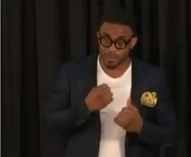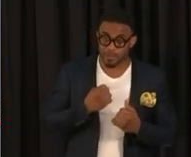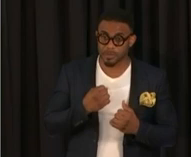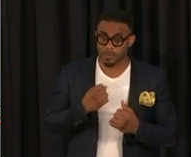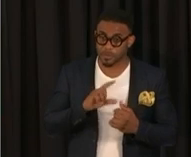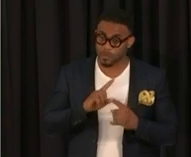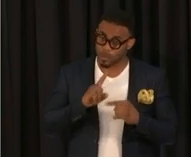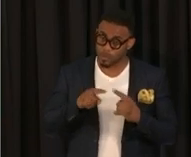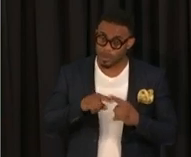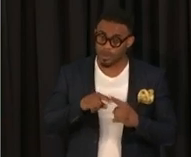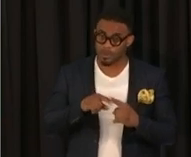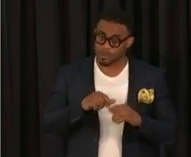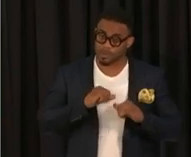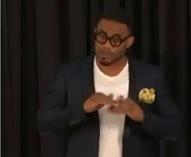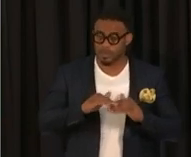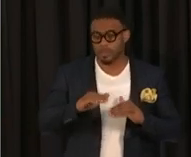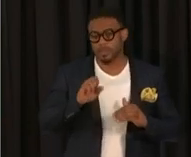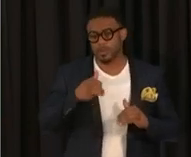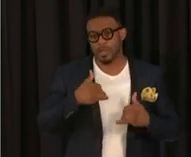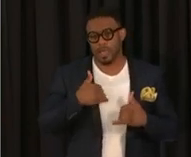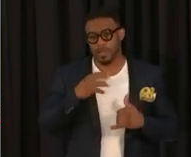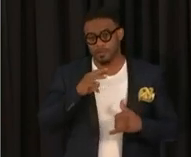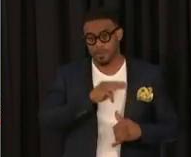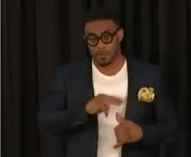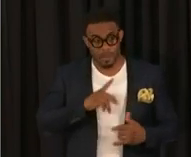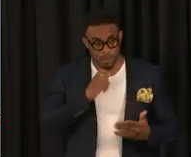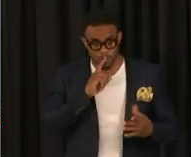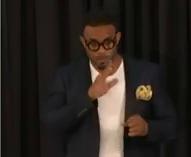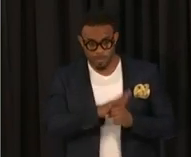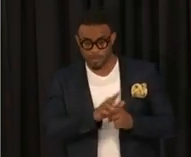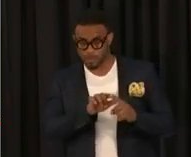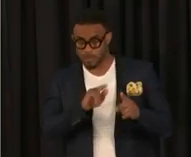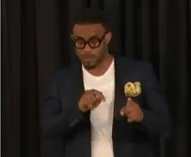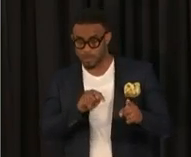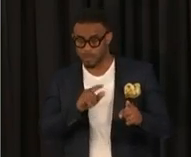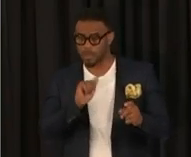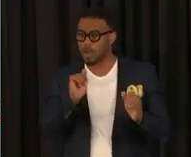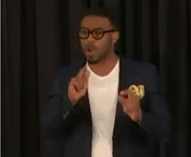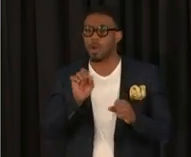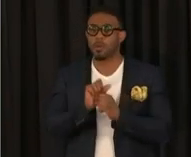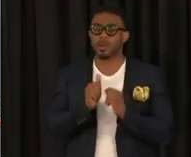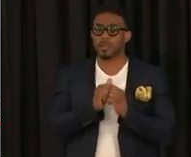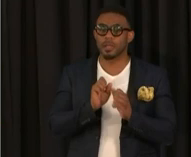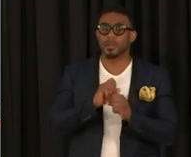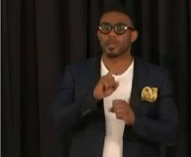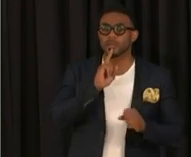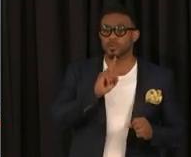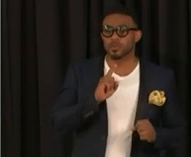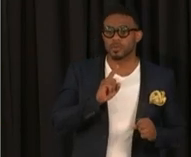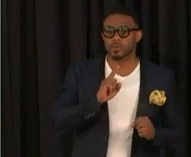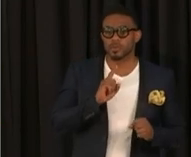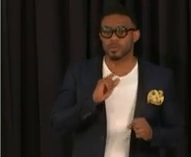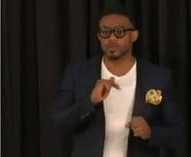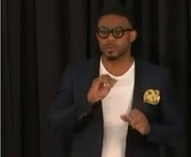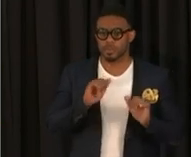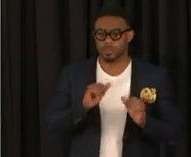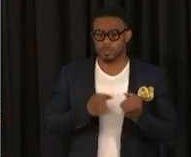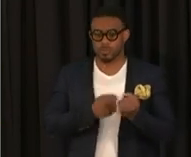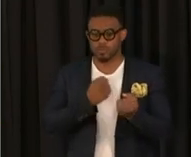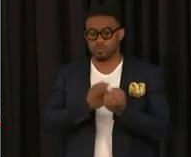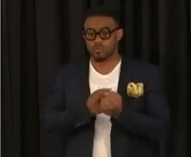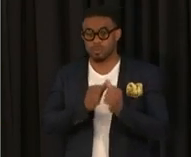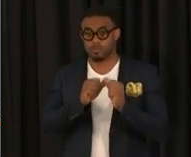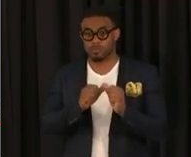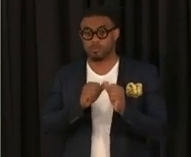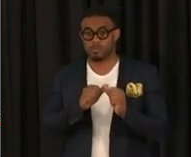values when we talk about sustainability. So we've got a mayor who's dedicated to it. So we'll all work together to make sure that we can